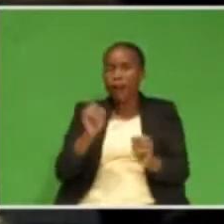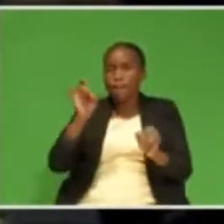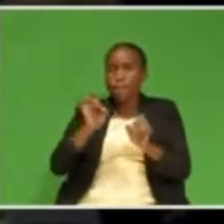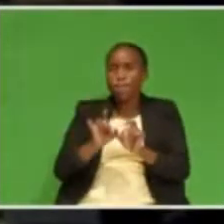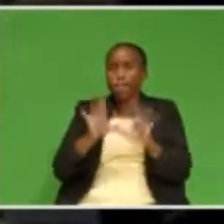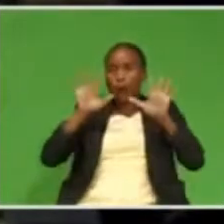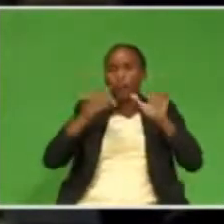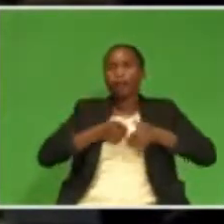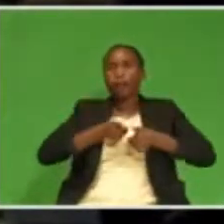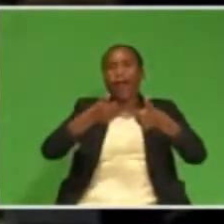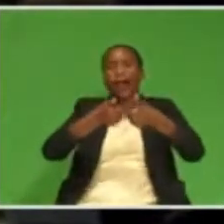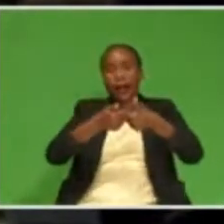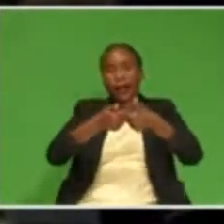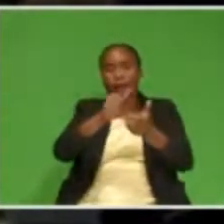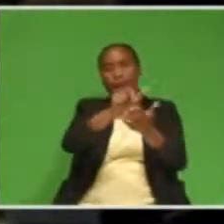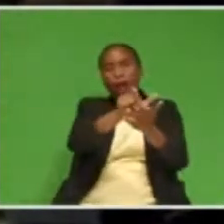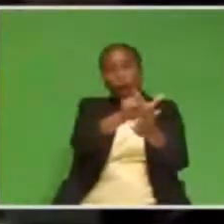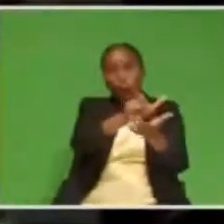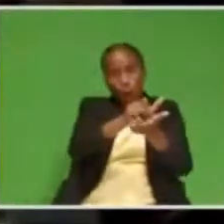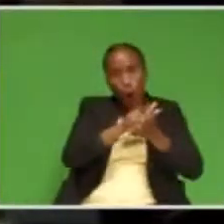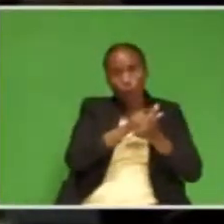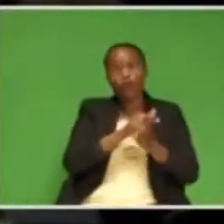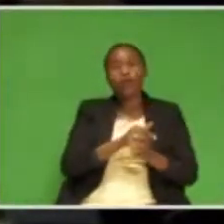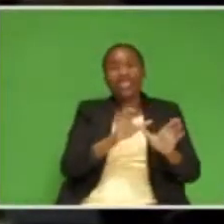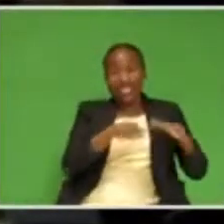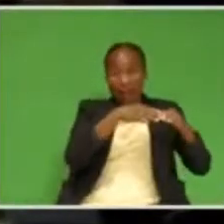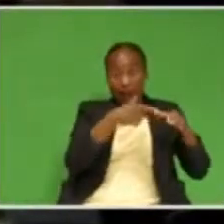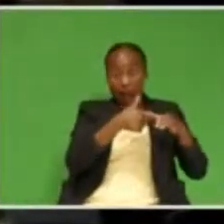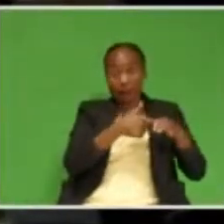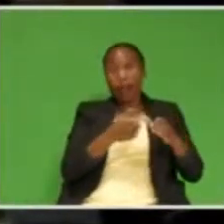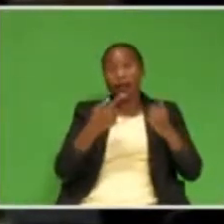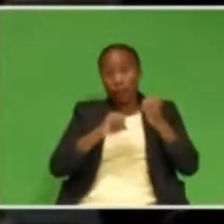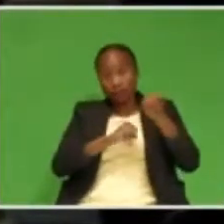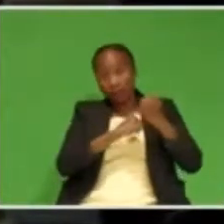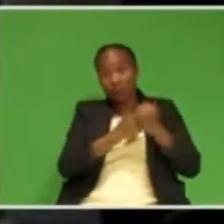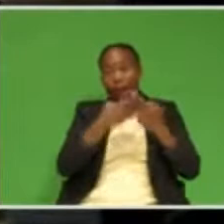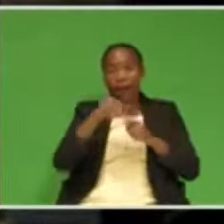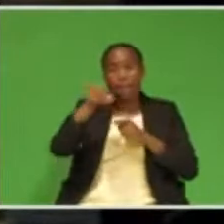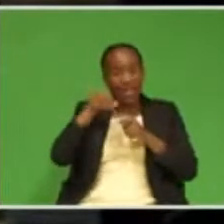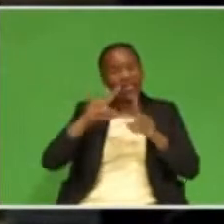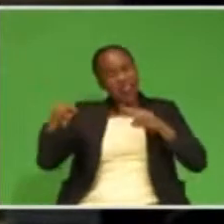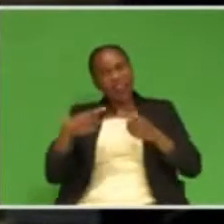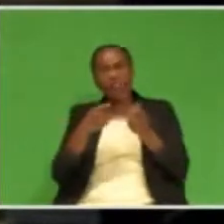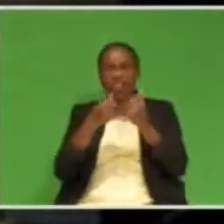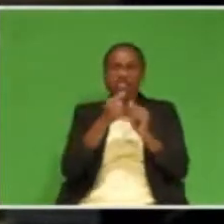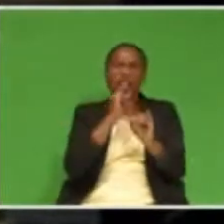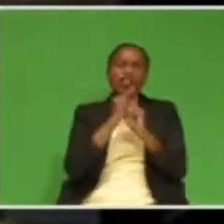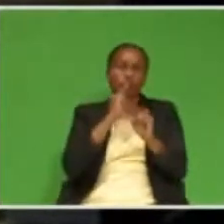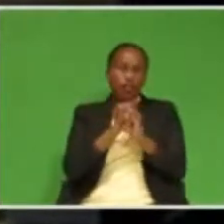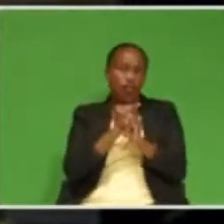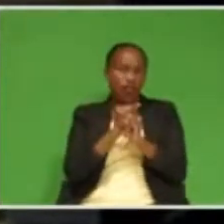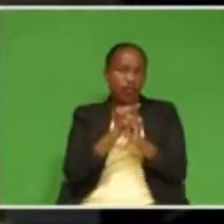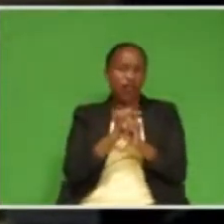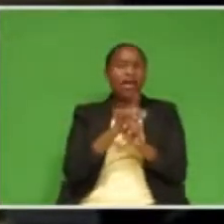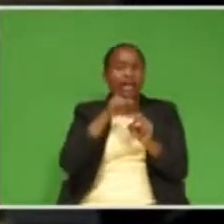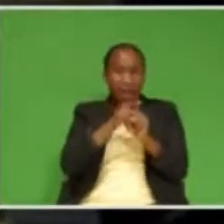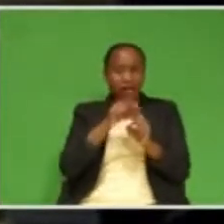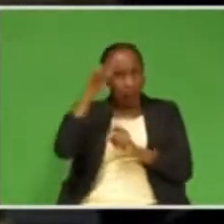Scheme administered by banks and other financial institutions and guaranteed by the